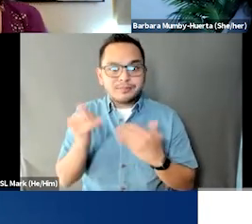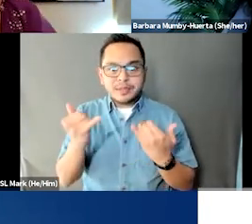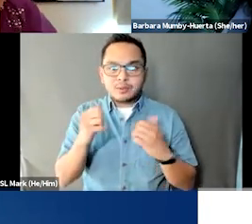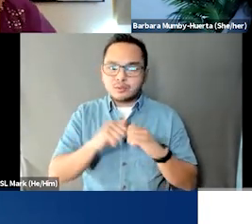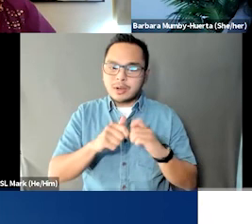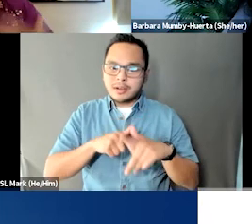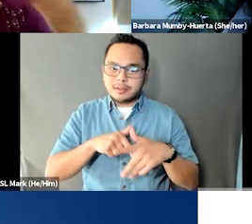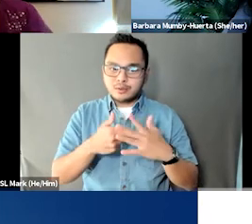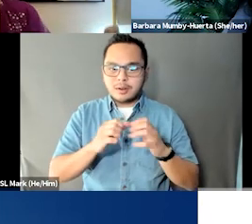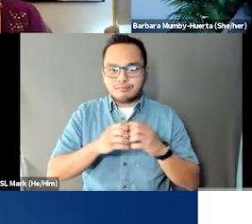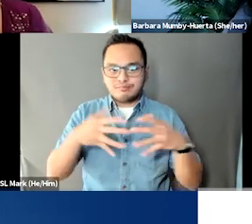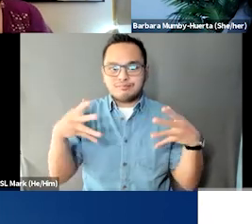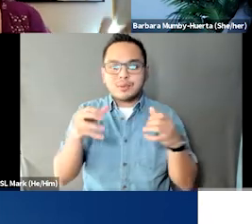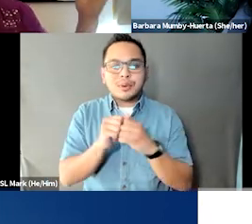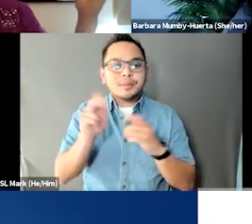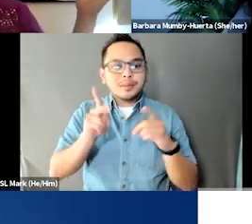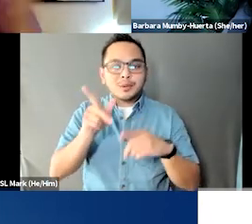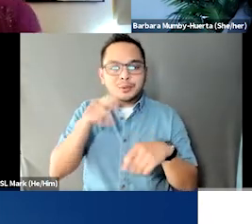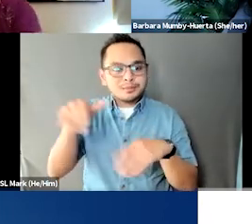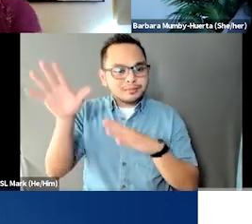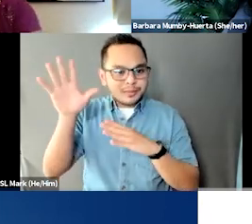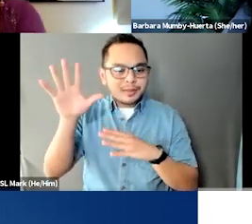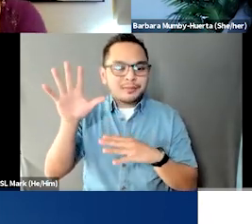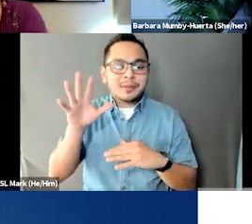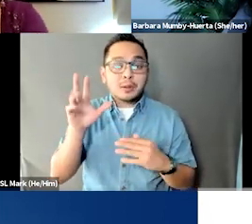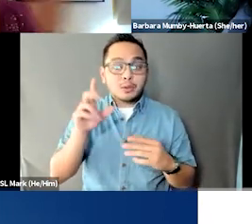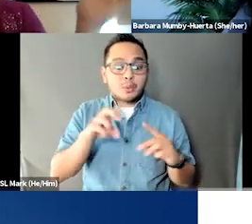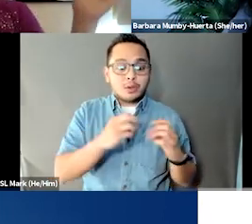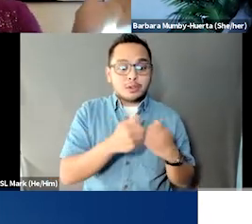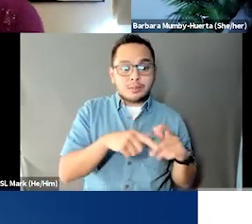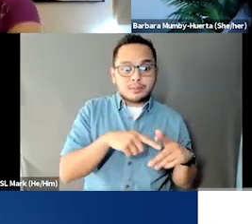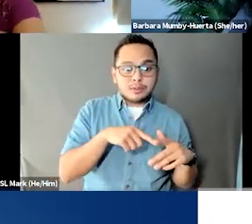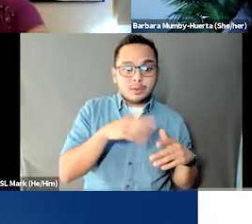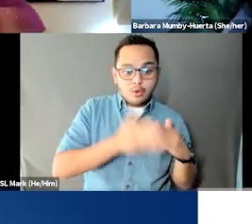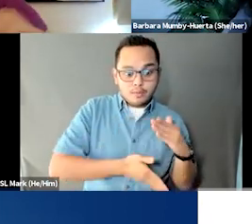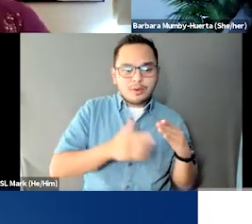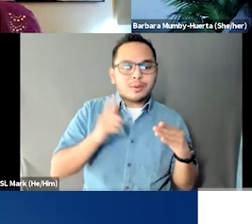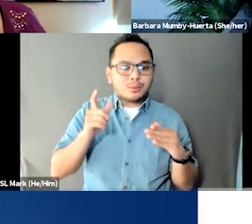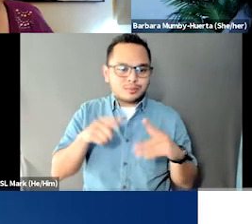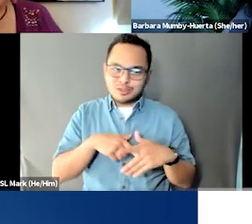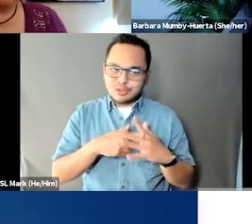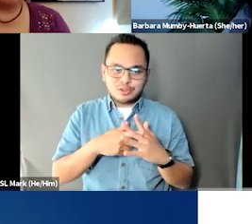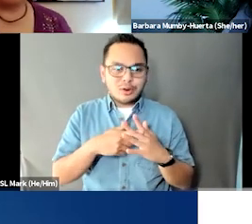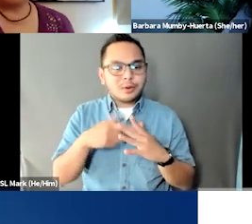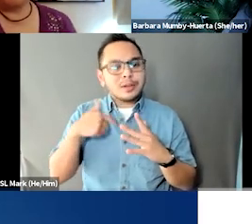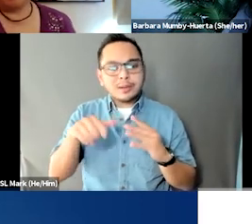alumni. It's not over. When the workshop's over, we're just starting. We need funding for that. So next slide.